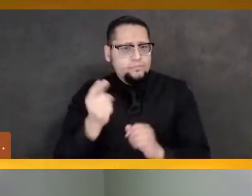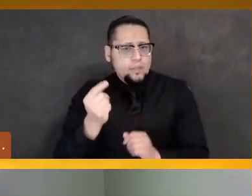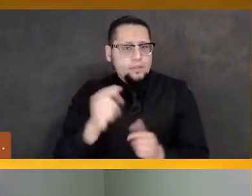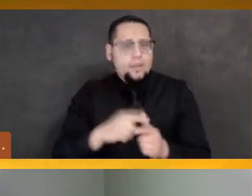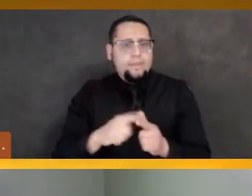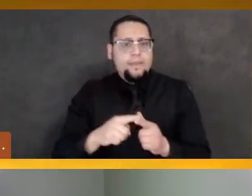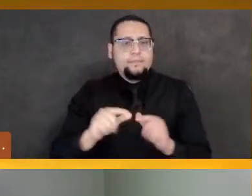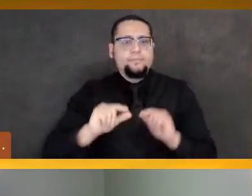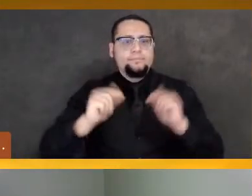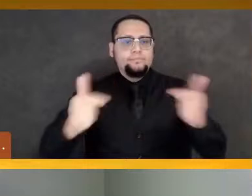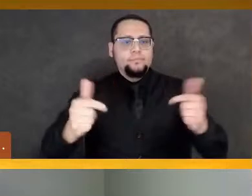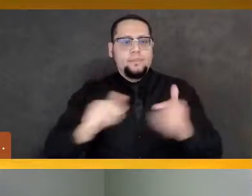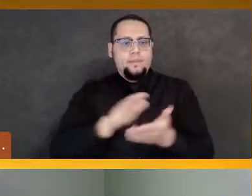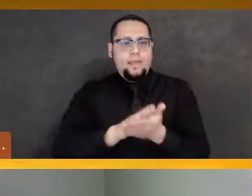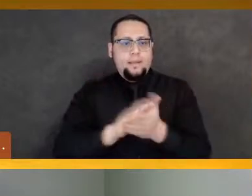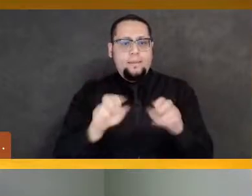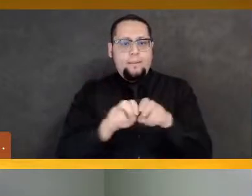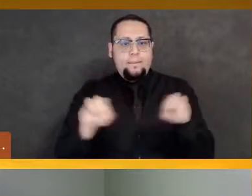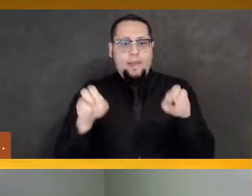panelists.